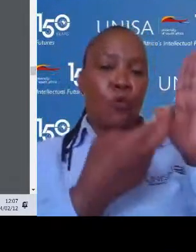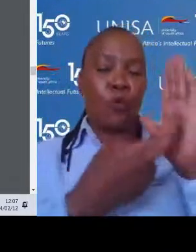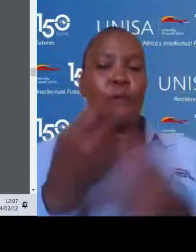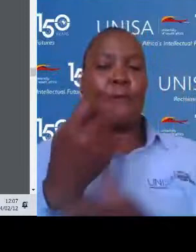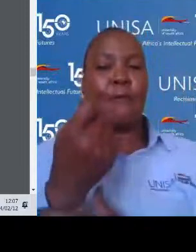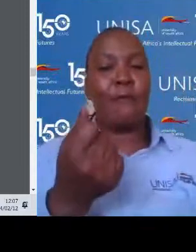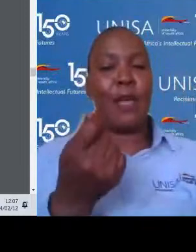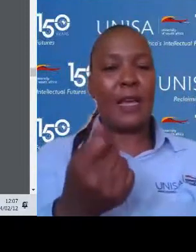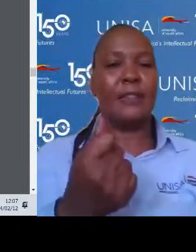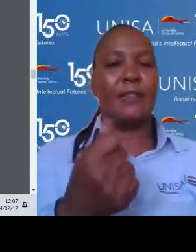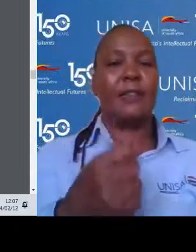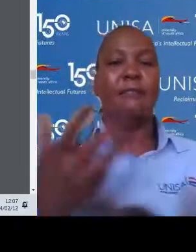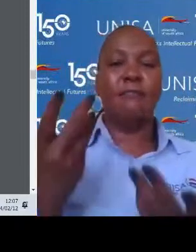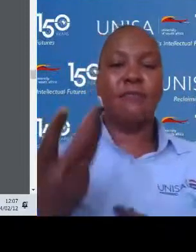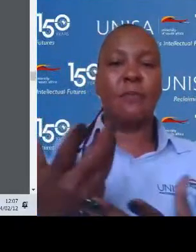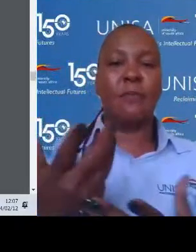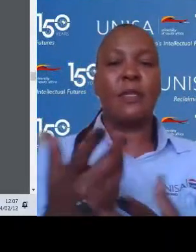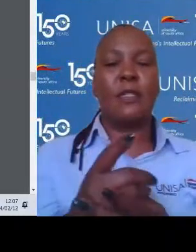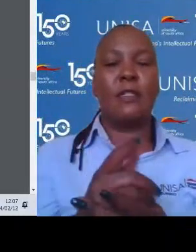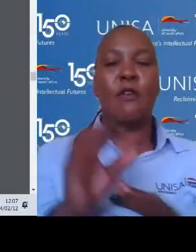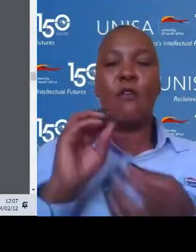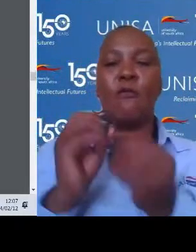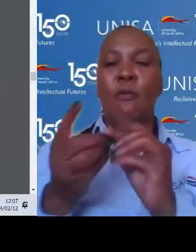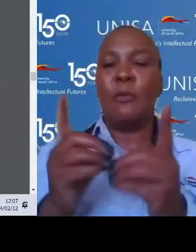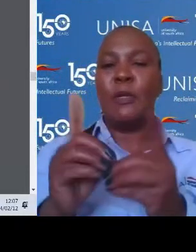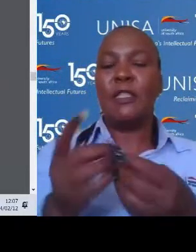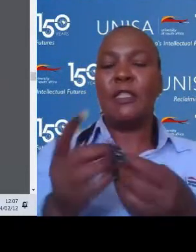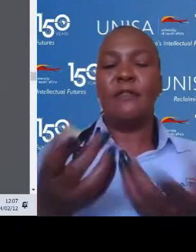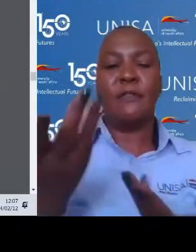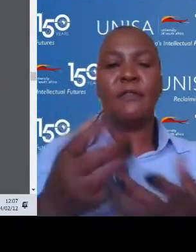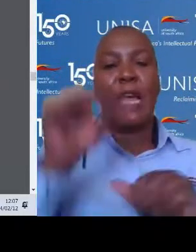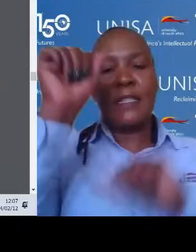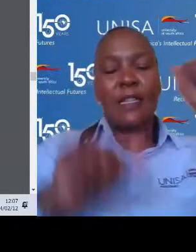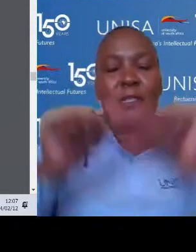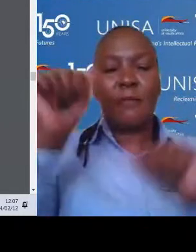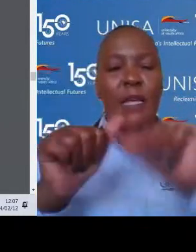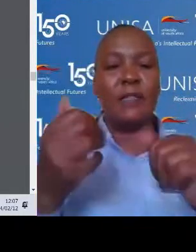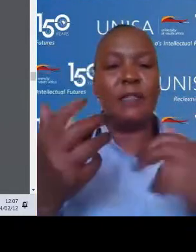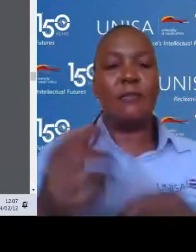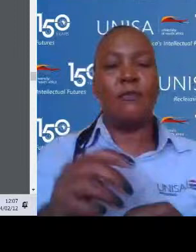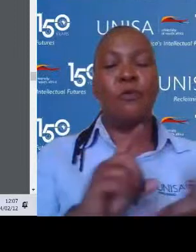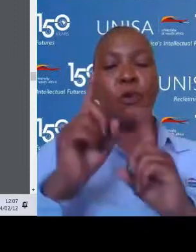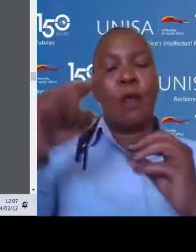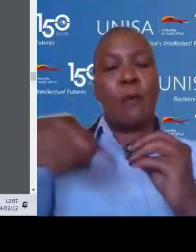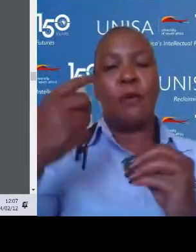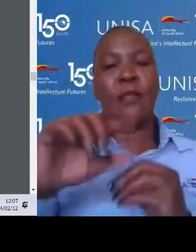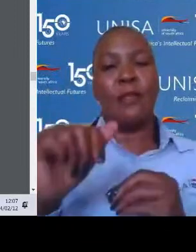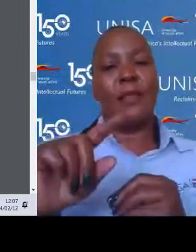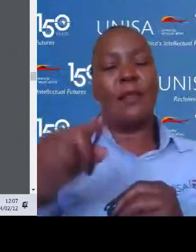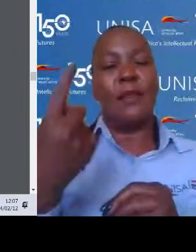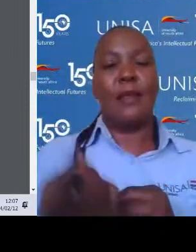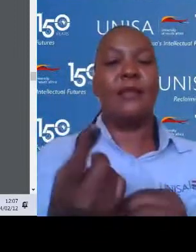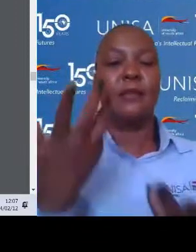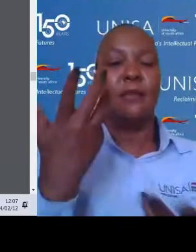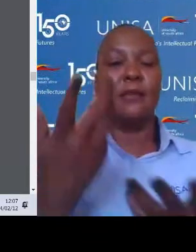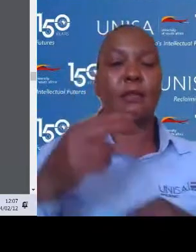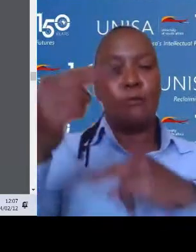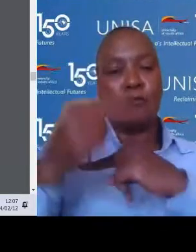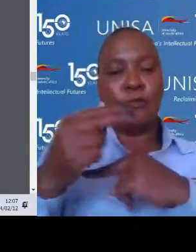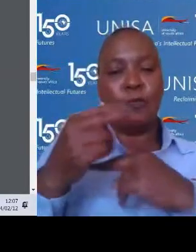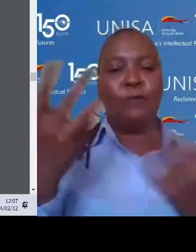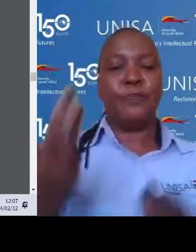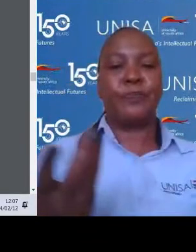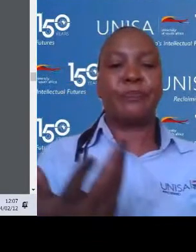fees, formative assessments, we'll talk about that in the next, in a short while.